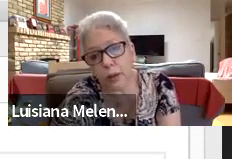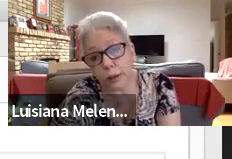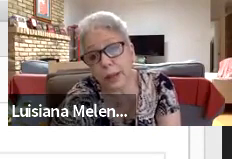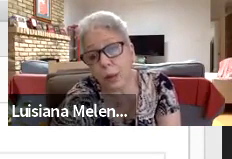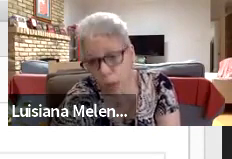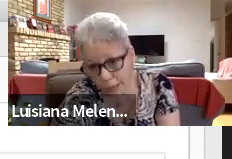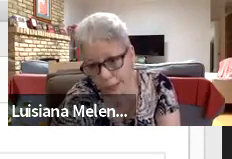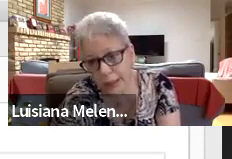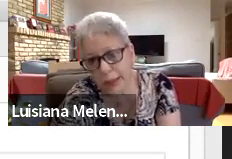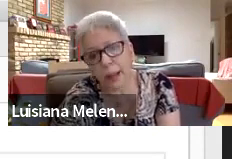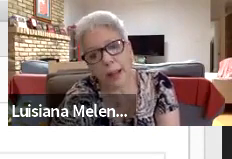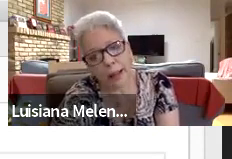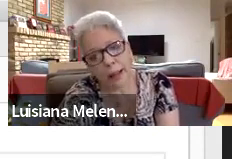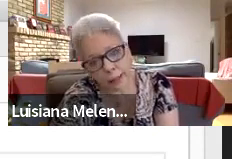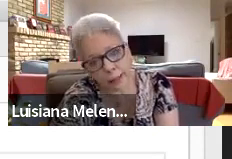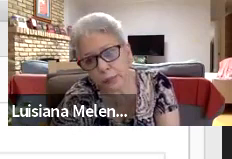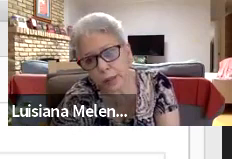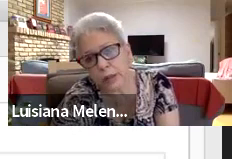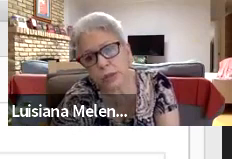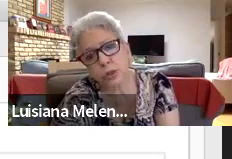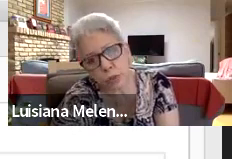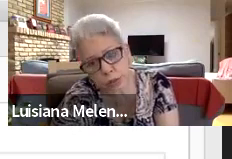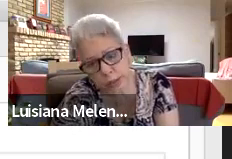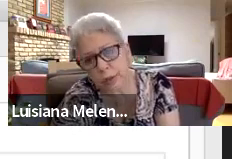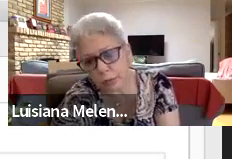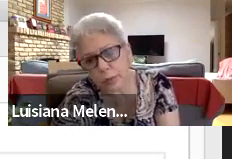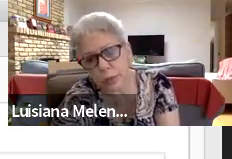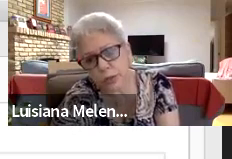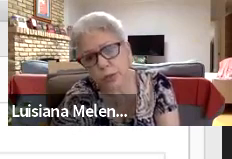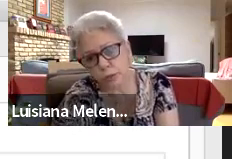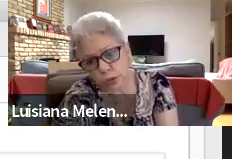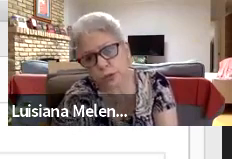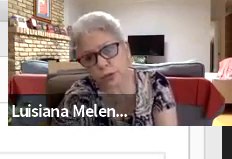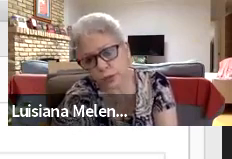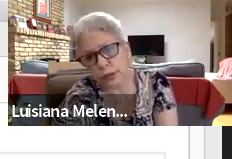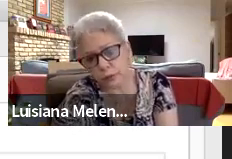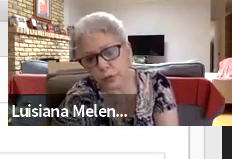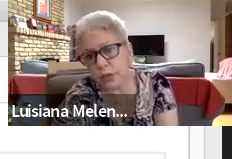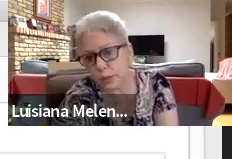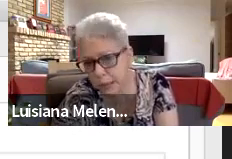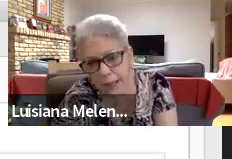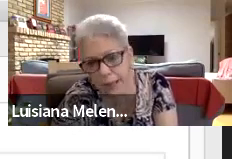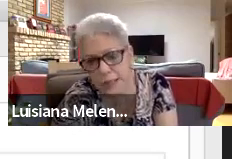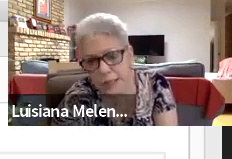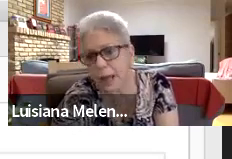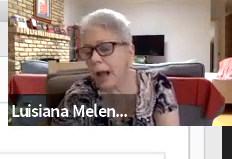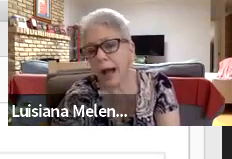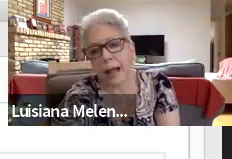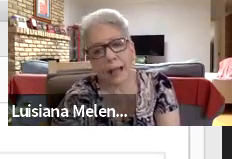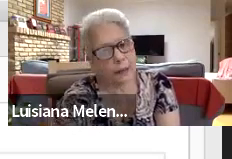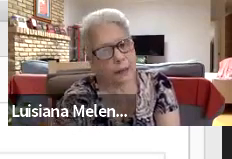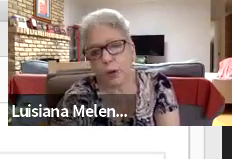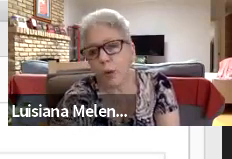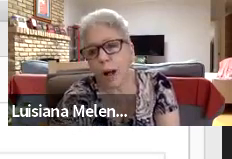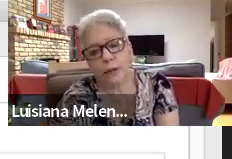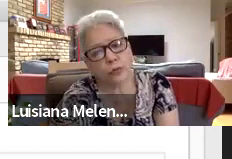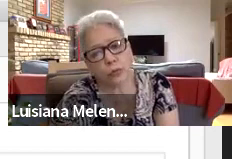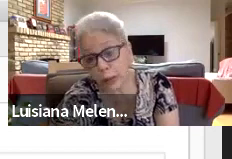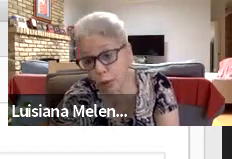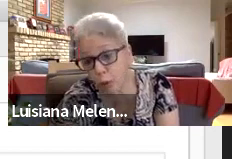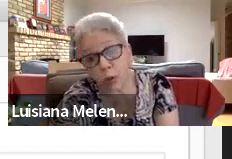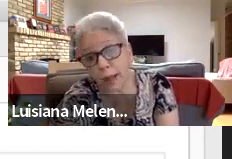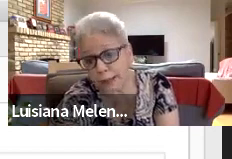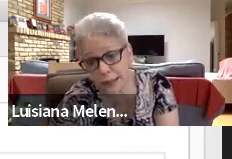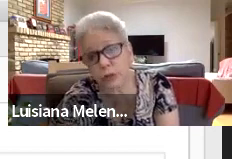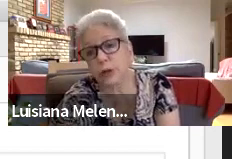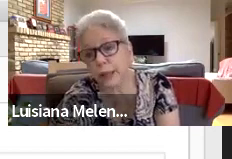you know the inequality in regards to state contributions to teacher funding for cbs i you know i just